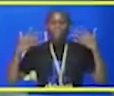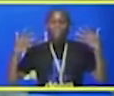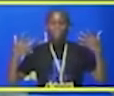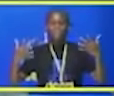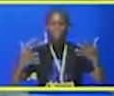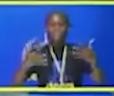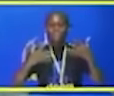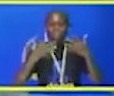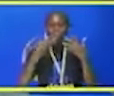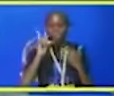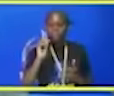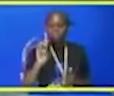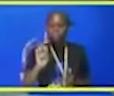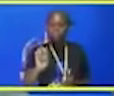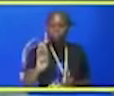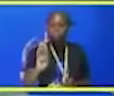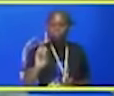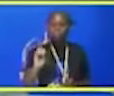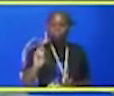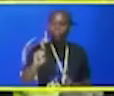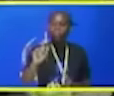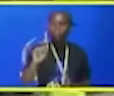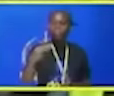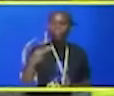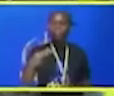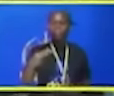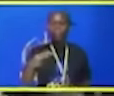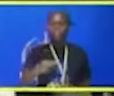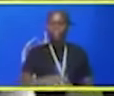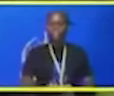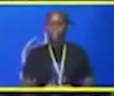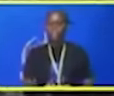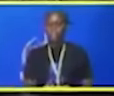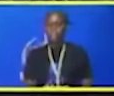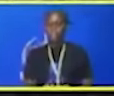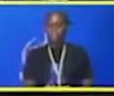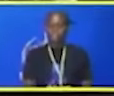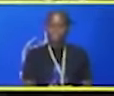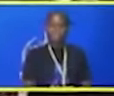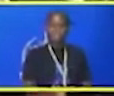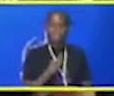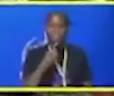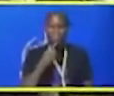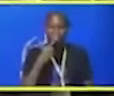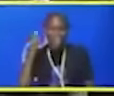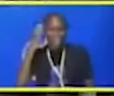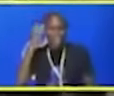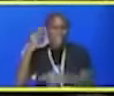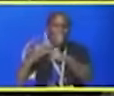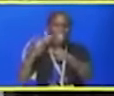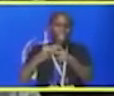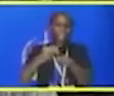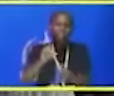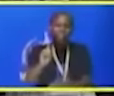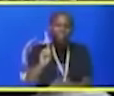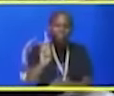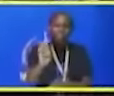Deborah. Deborah. Deborah. This is what I'm hearing in my spirit. Not the